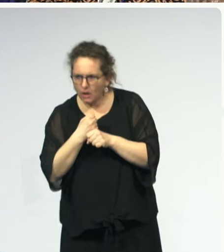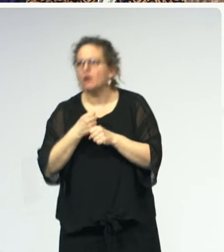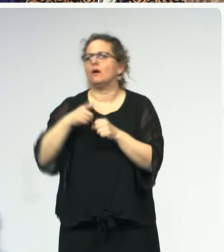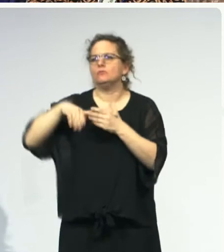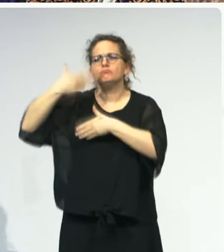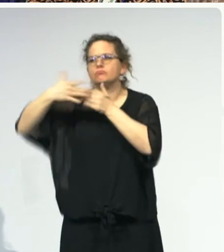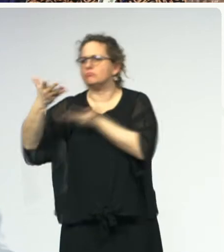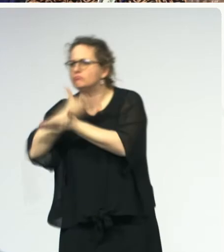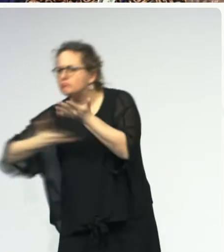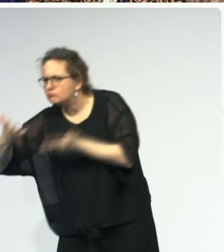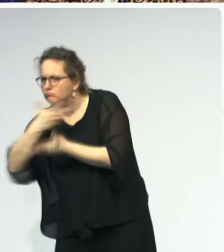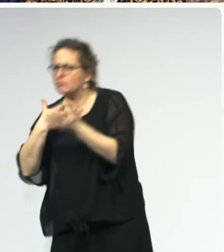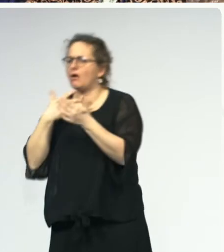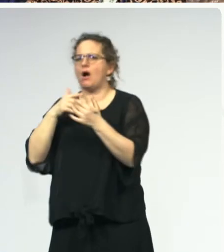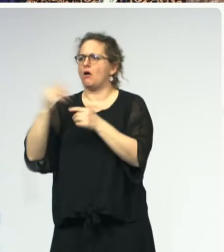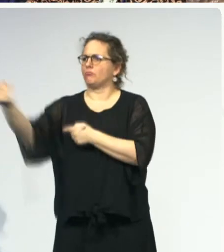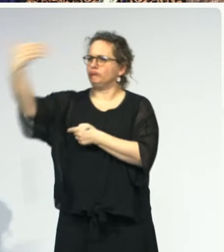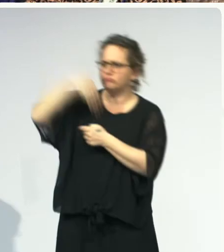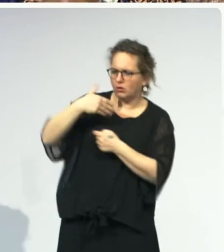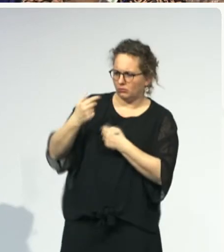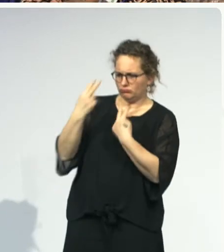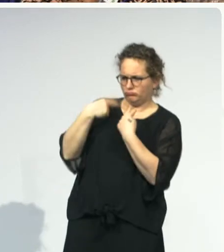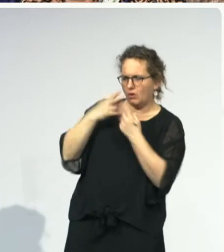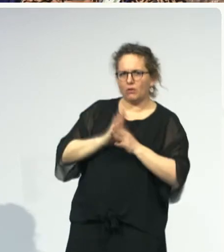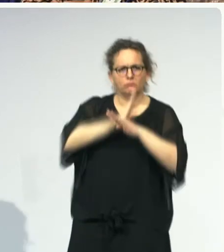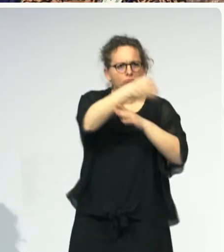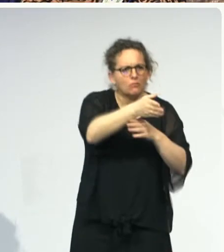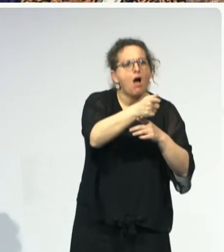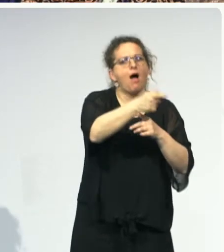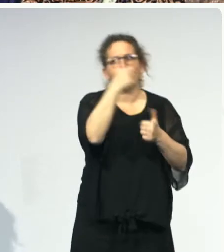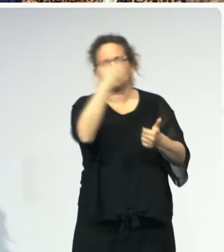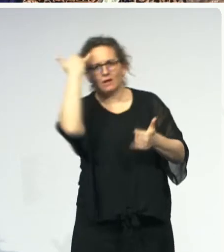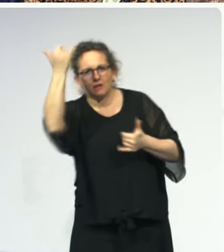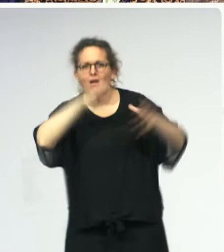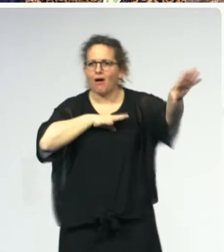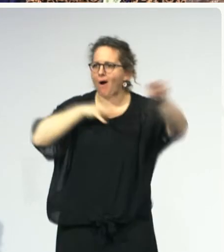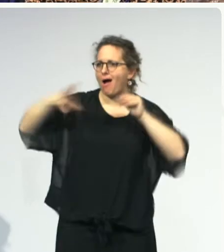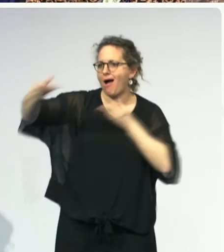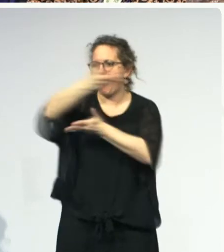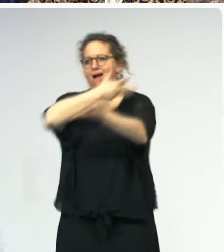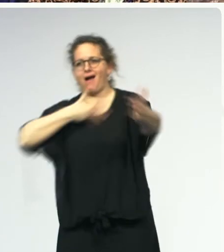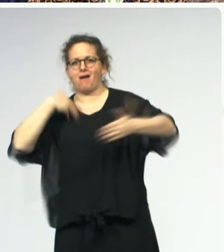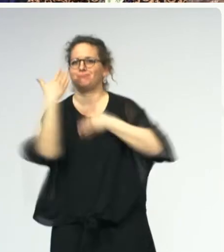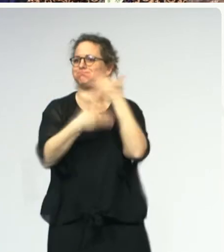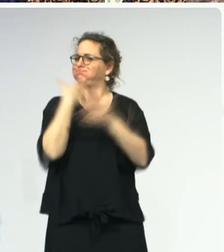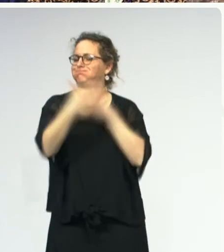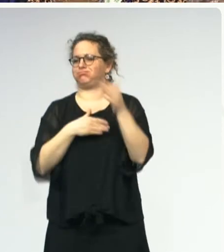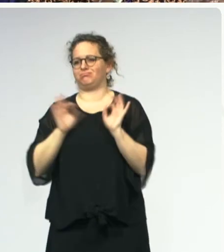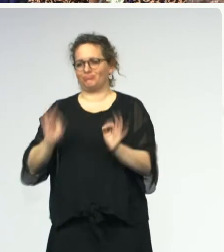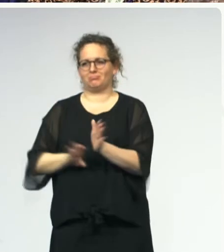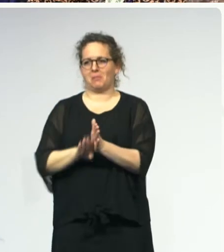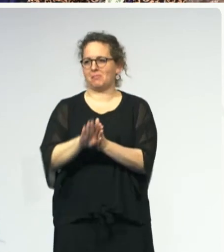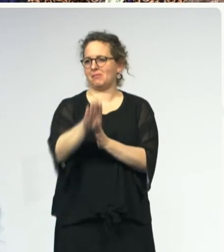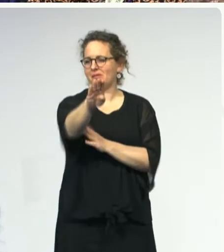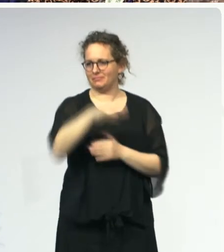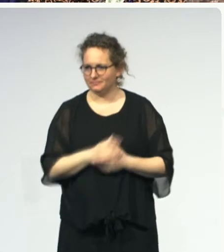this module. Also, there is increase in positive attitude among children